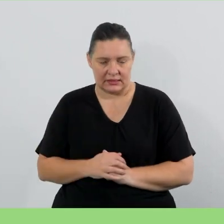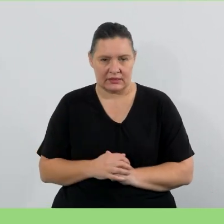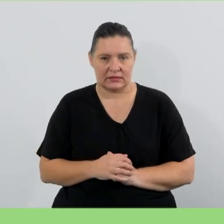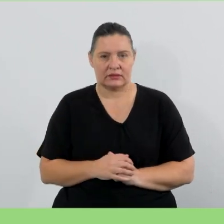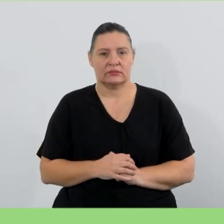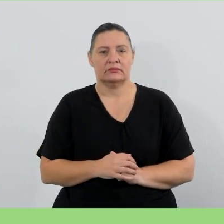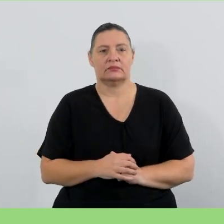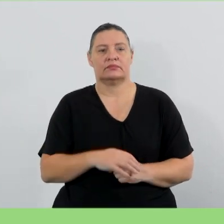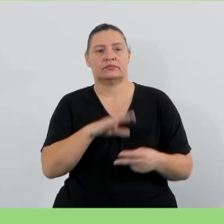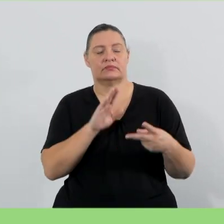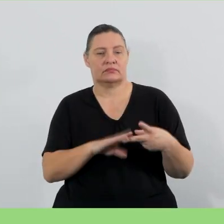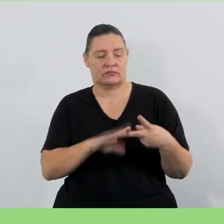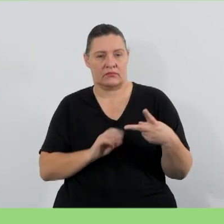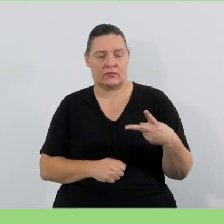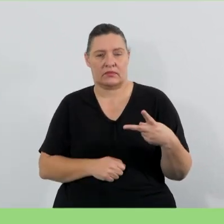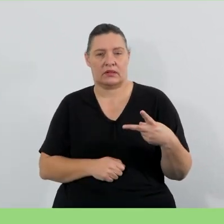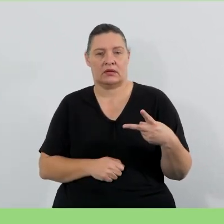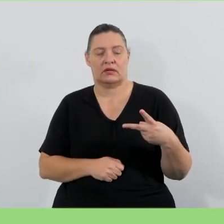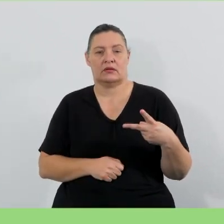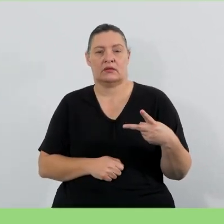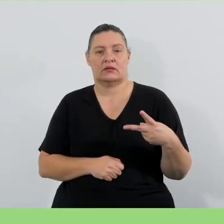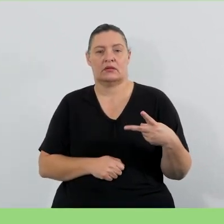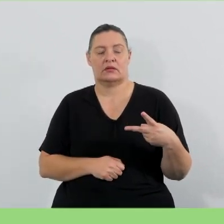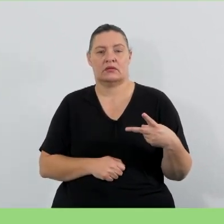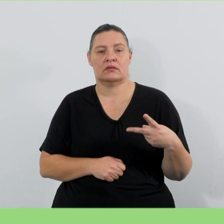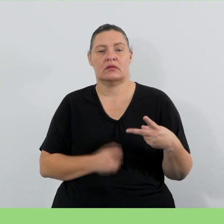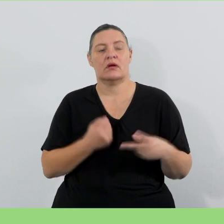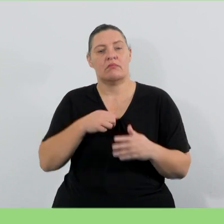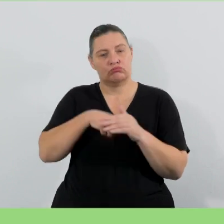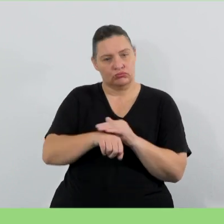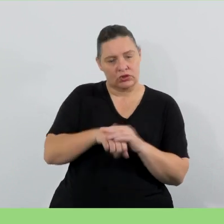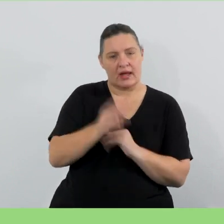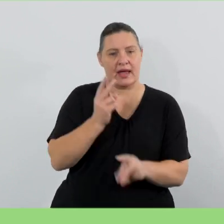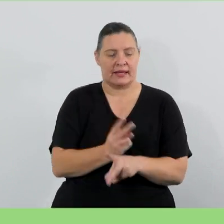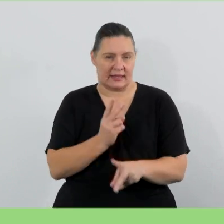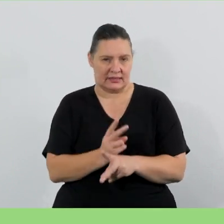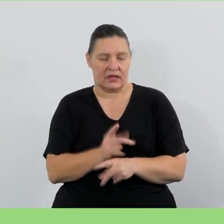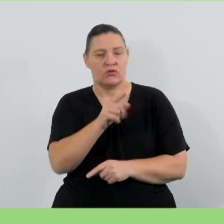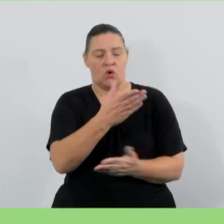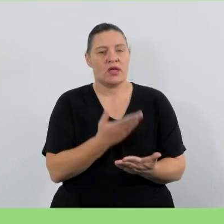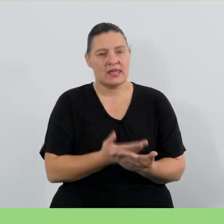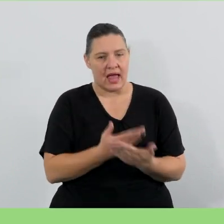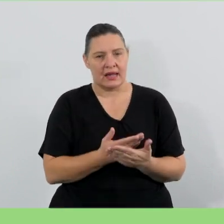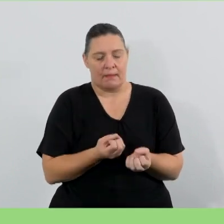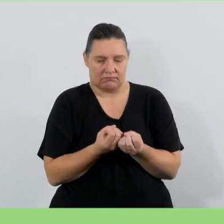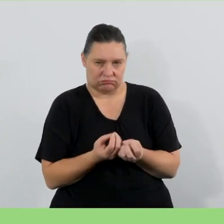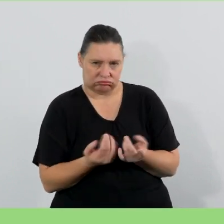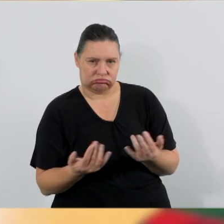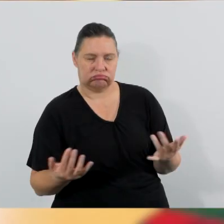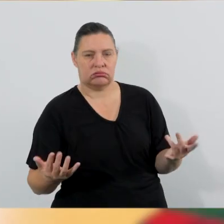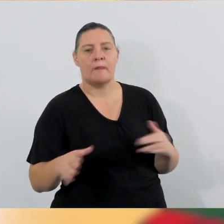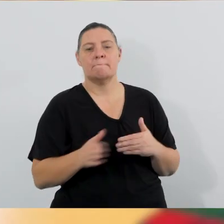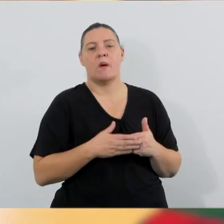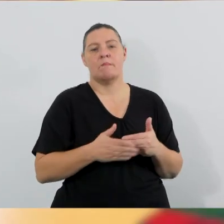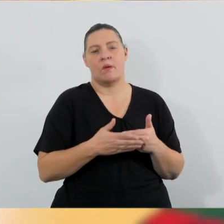is movement. Our second life process is reproduction. This is you being able to multiply or